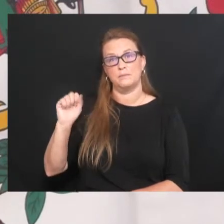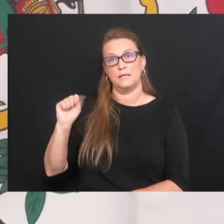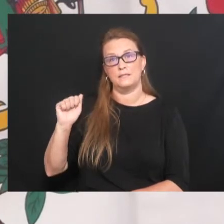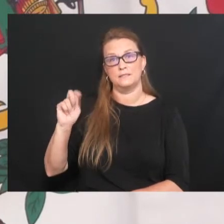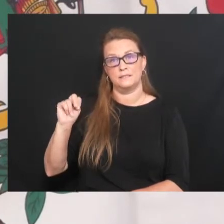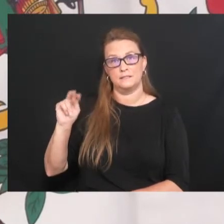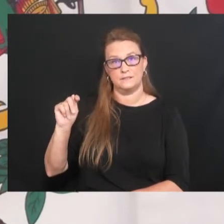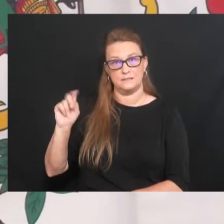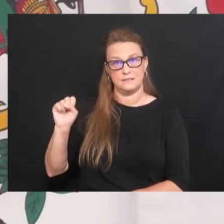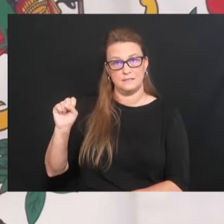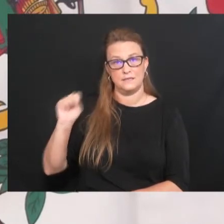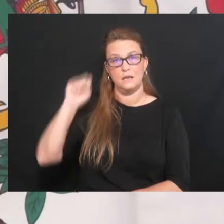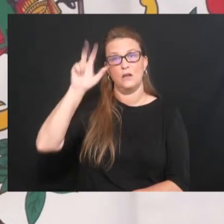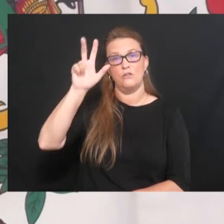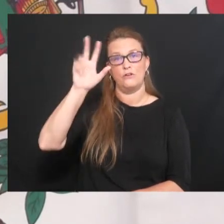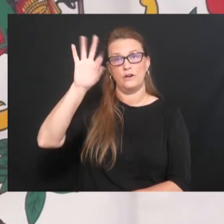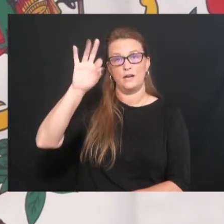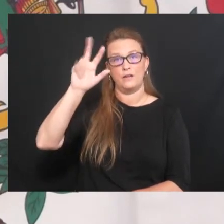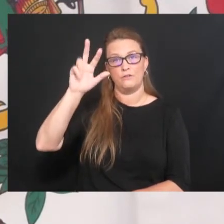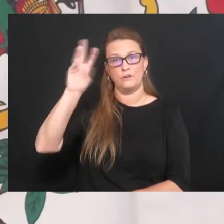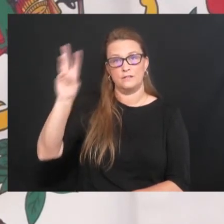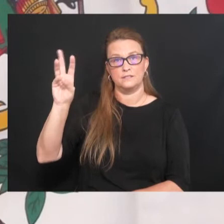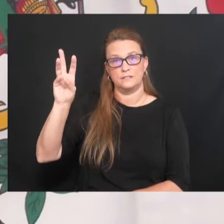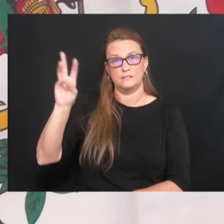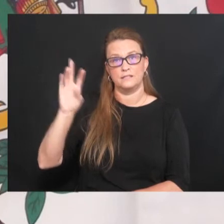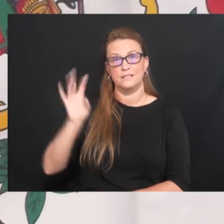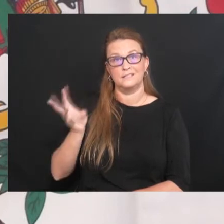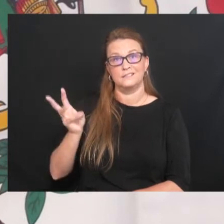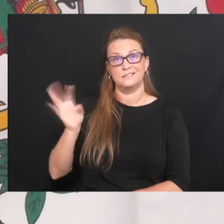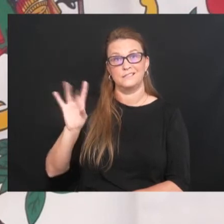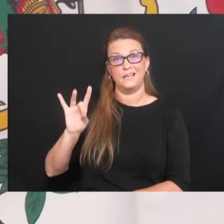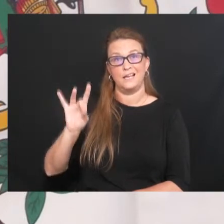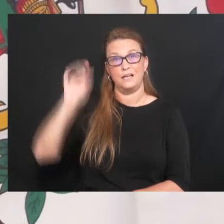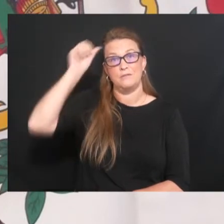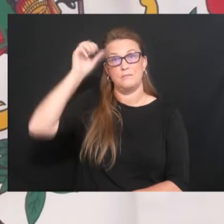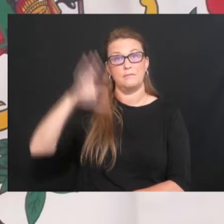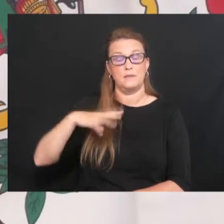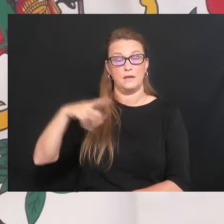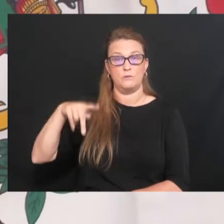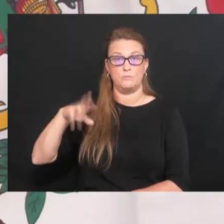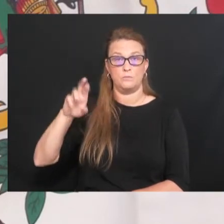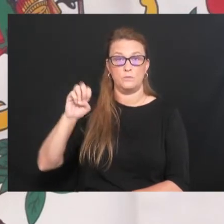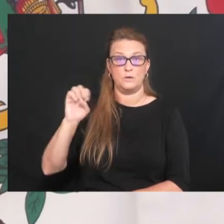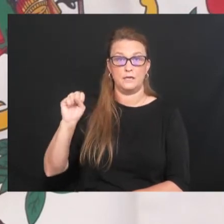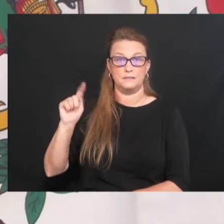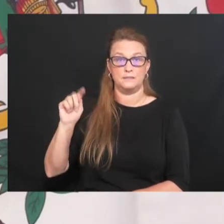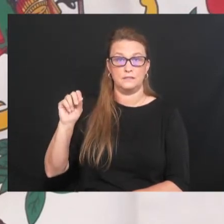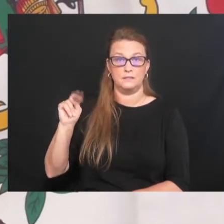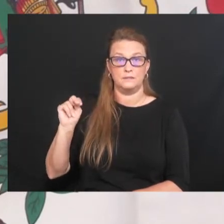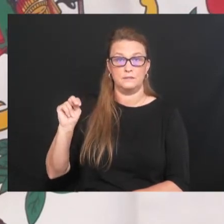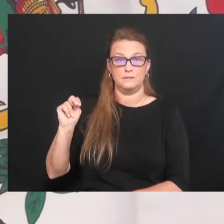The 3,936th death, a 68-year-old male from Preston County.